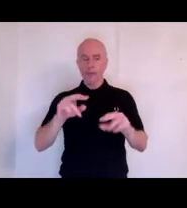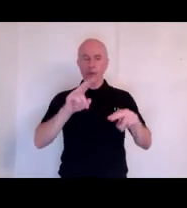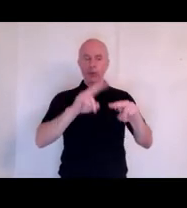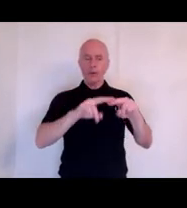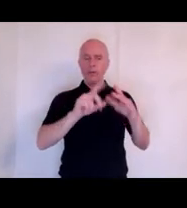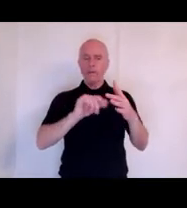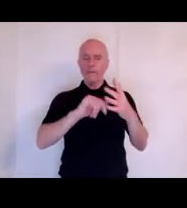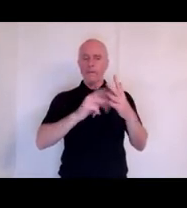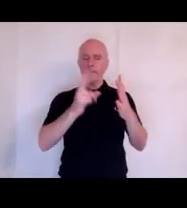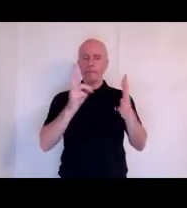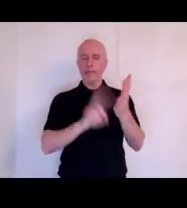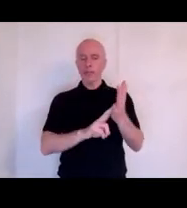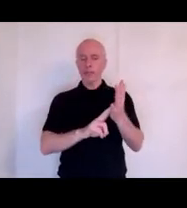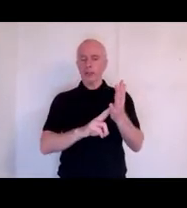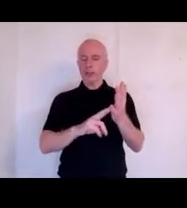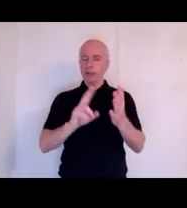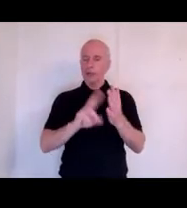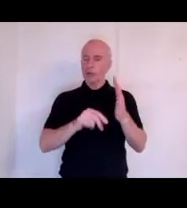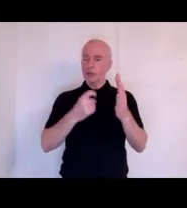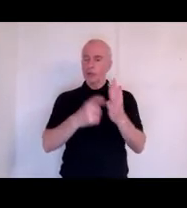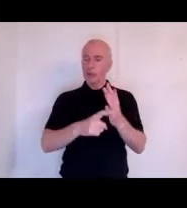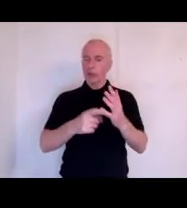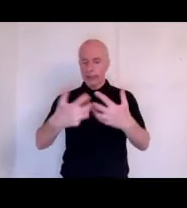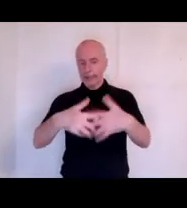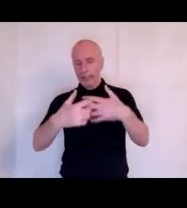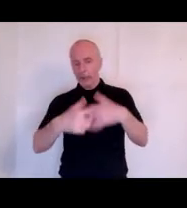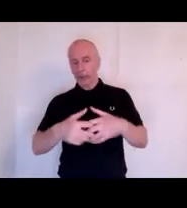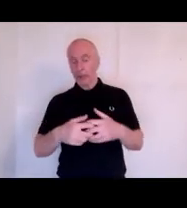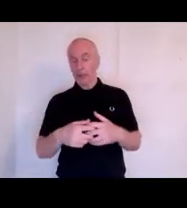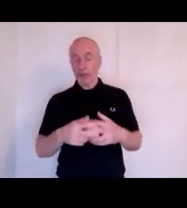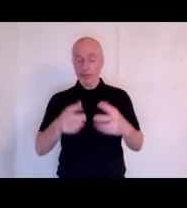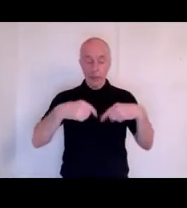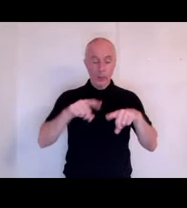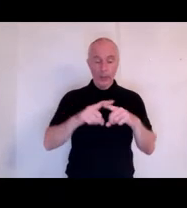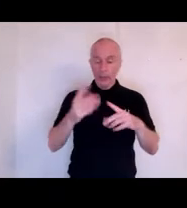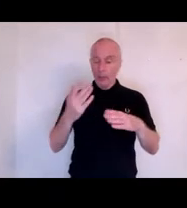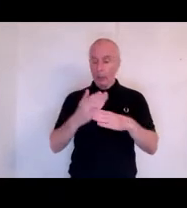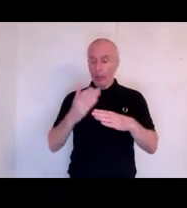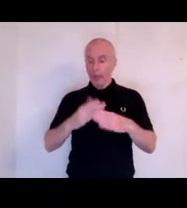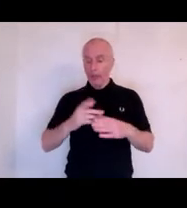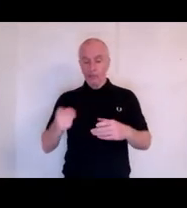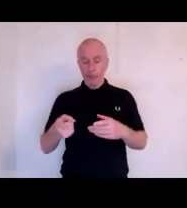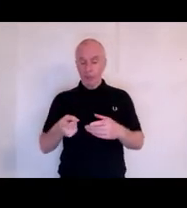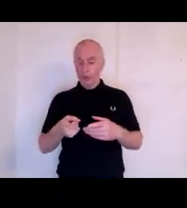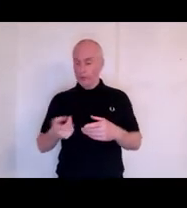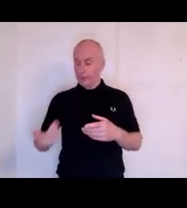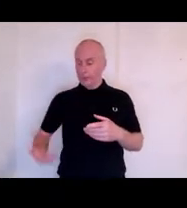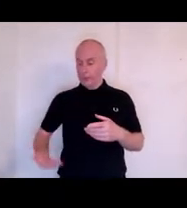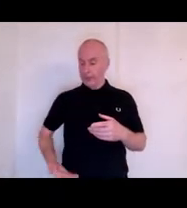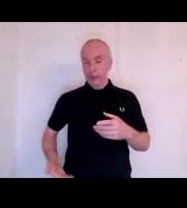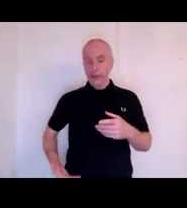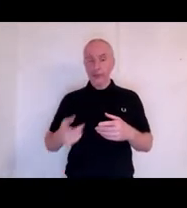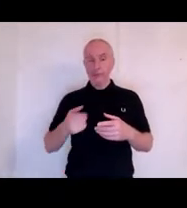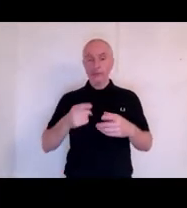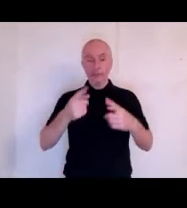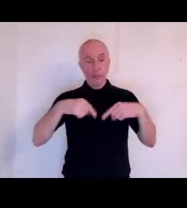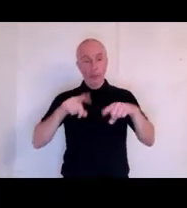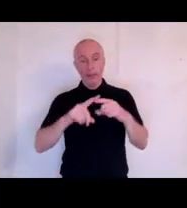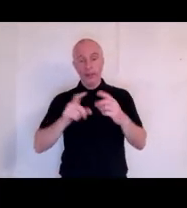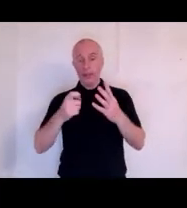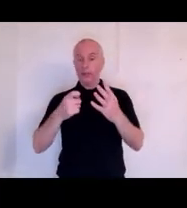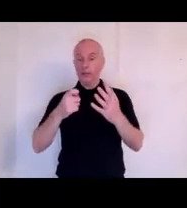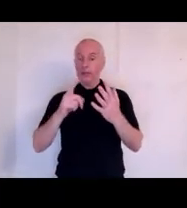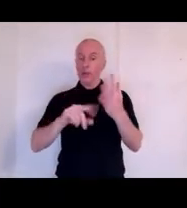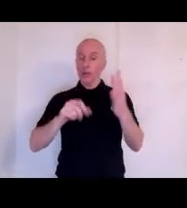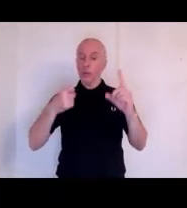But we operate in quite a unique commercial model. So we work on an autonomous commercial basis is what it's described as. We are a UK government owned